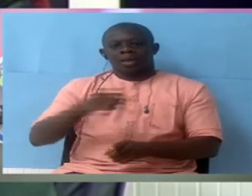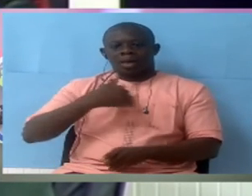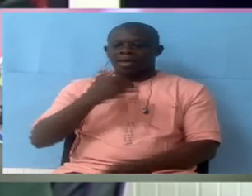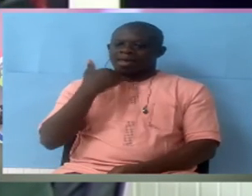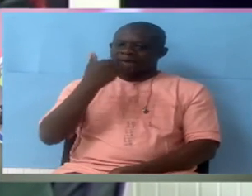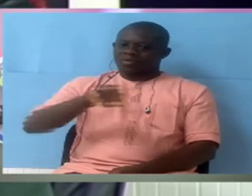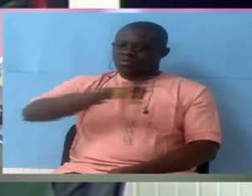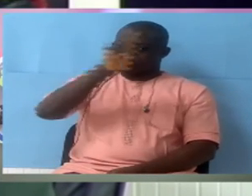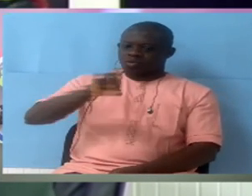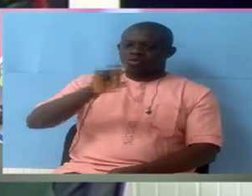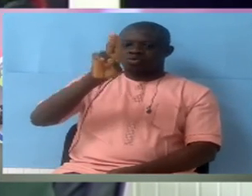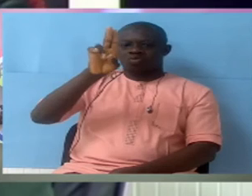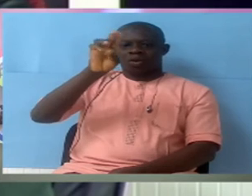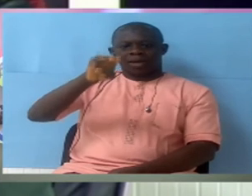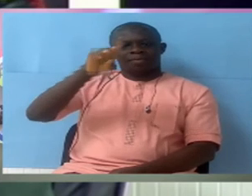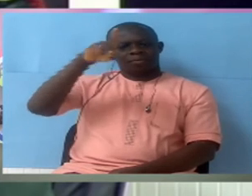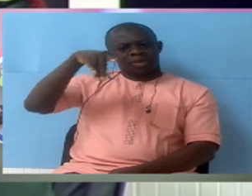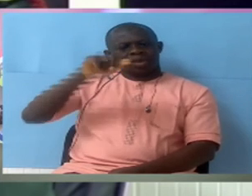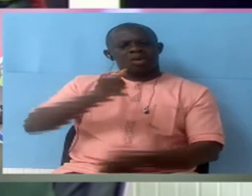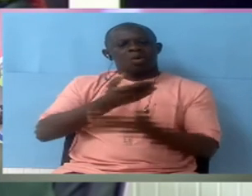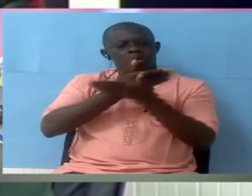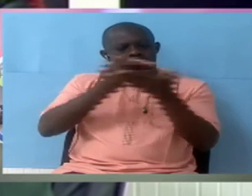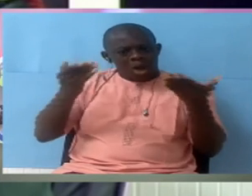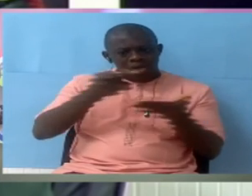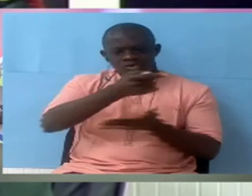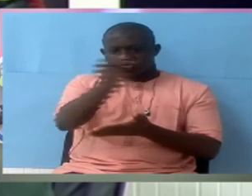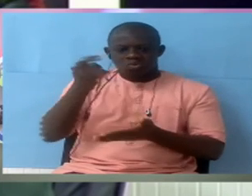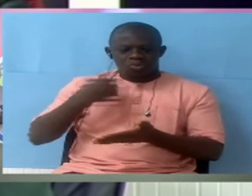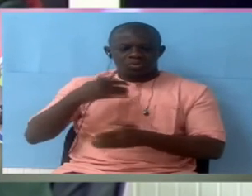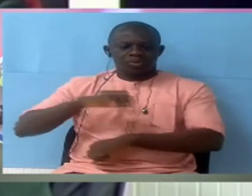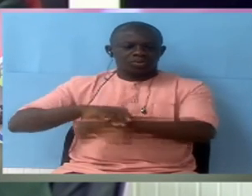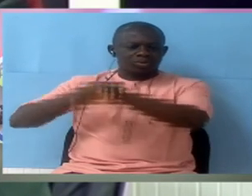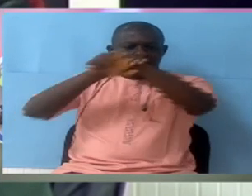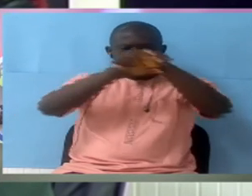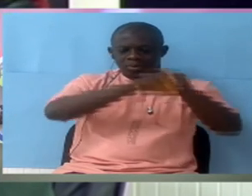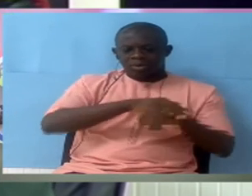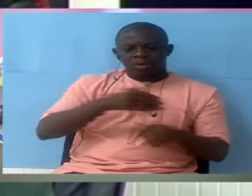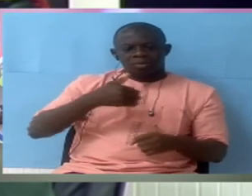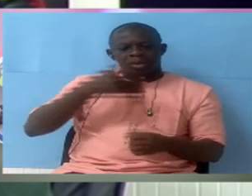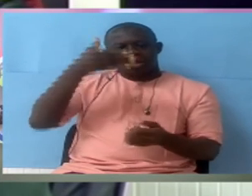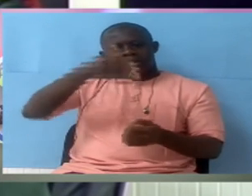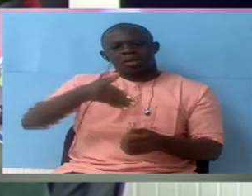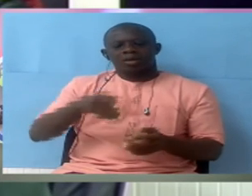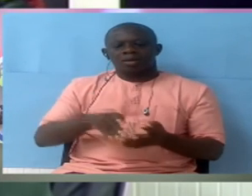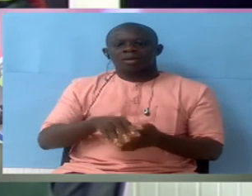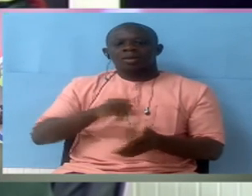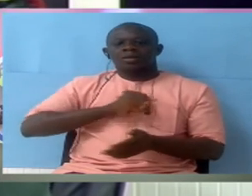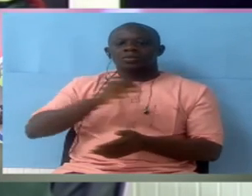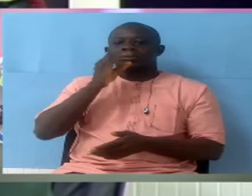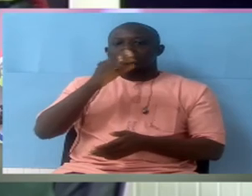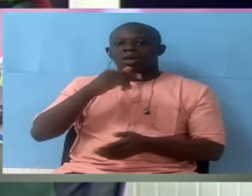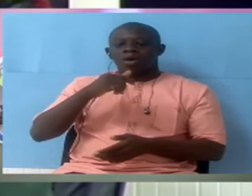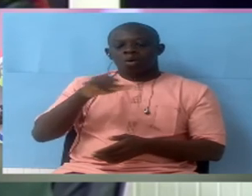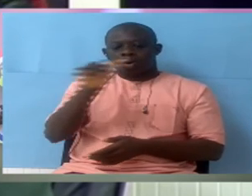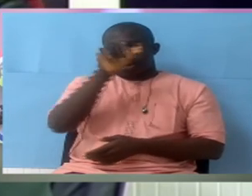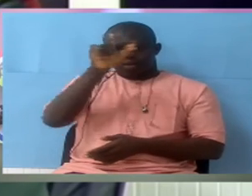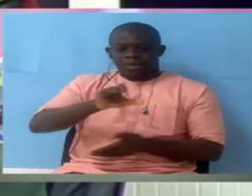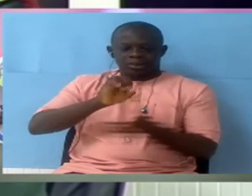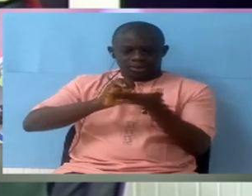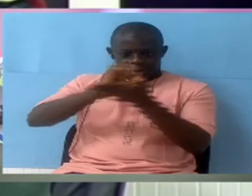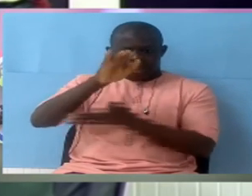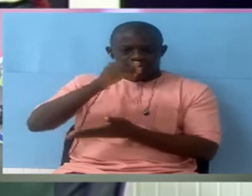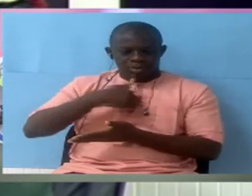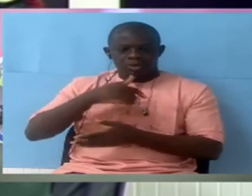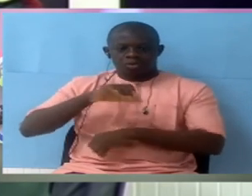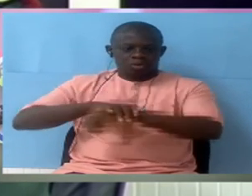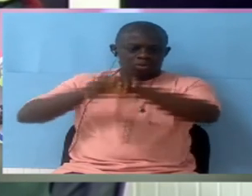Umpa, why are you bringing me here? Ci la ne Umpa lutax ngeen ma indi fi? He said, I'm instructed to bring you here. Mune ma dañ ma